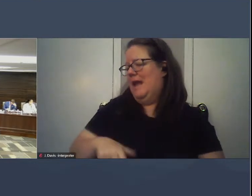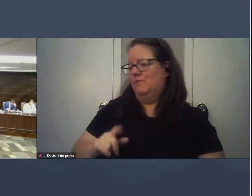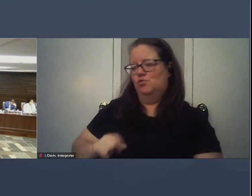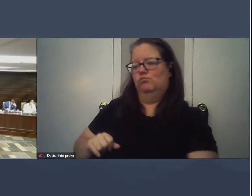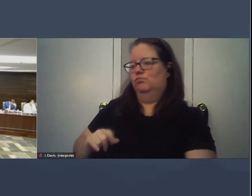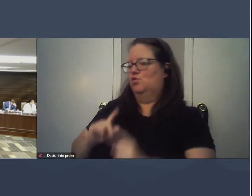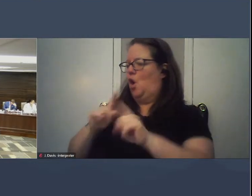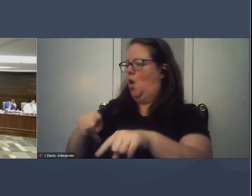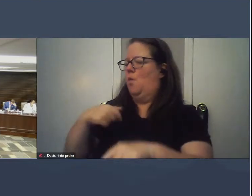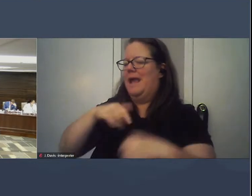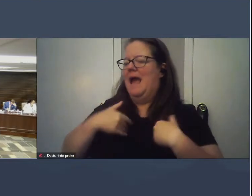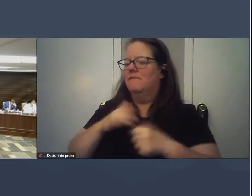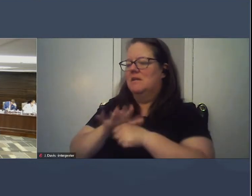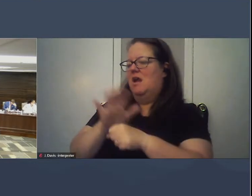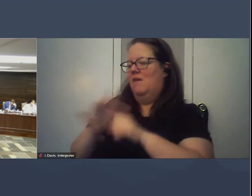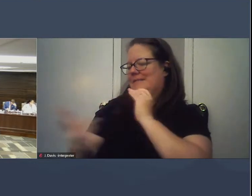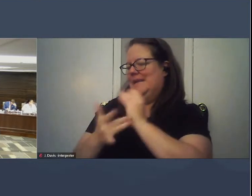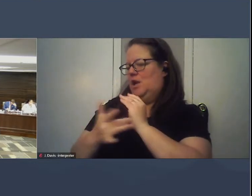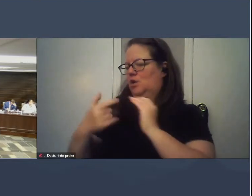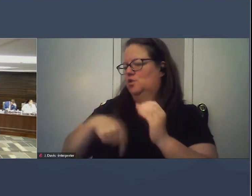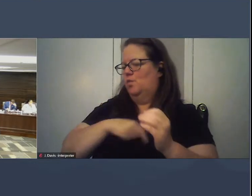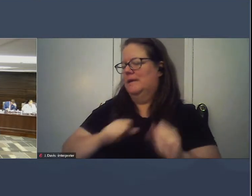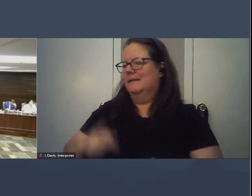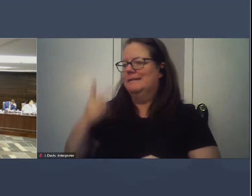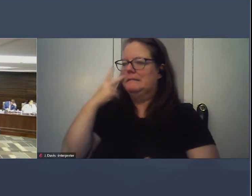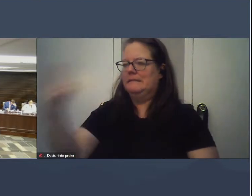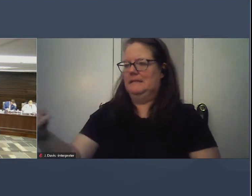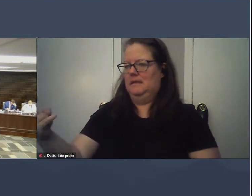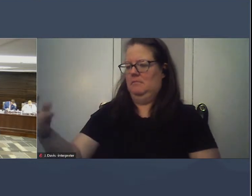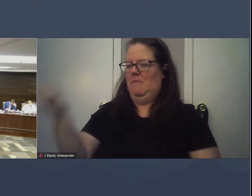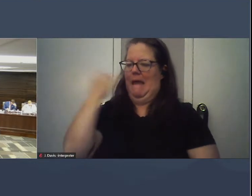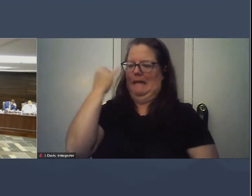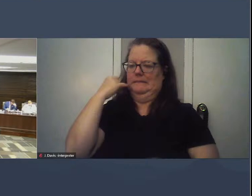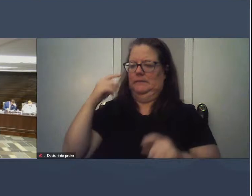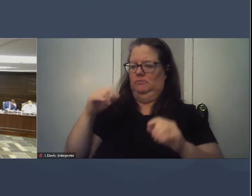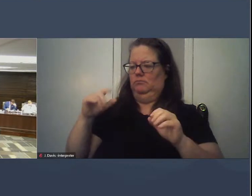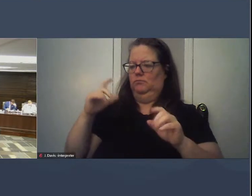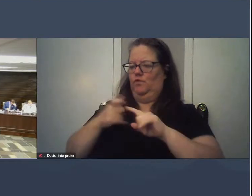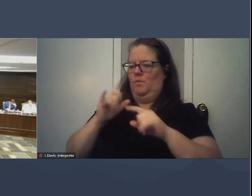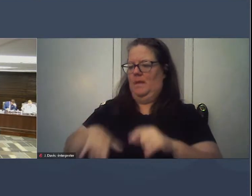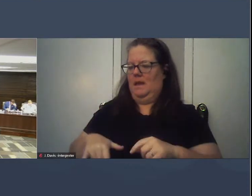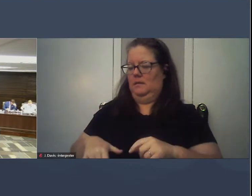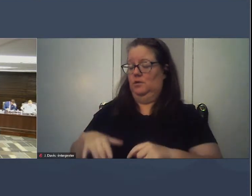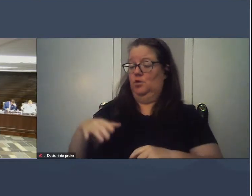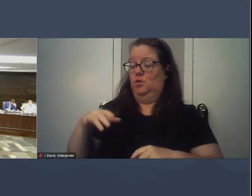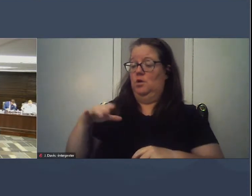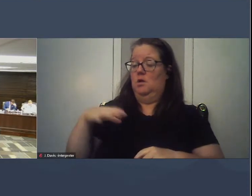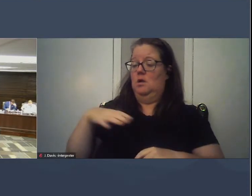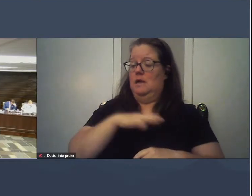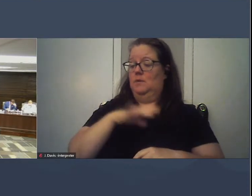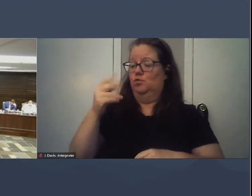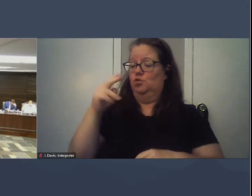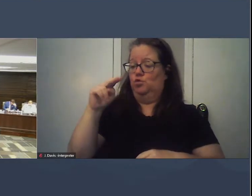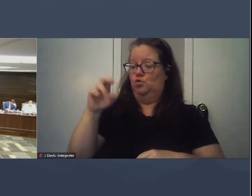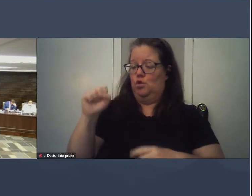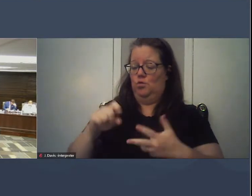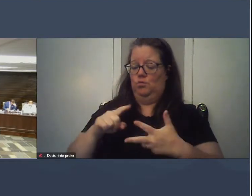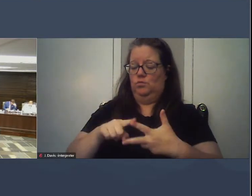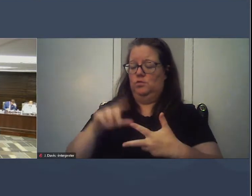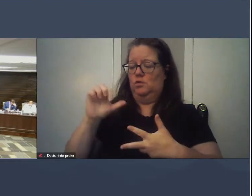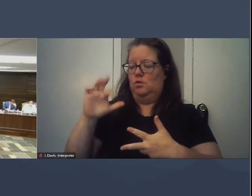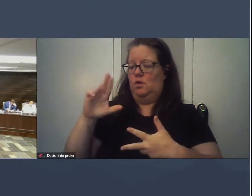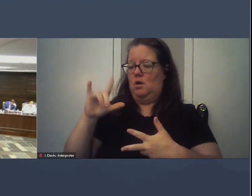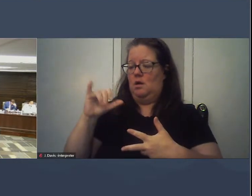enough technology now that we can get a good picture of what's going on. Councilman Jones, Carlisle, and then Ford. Thank